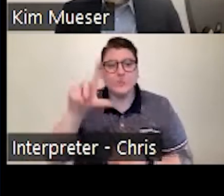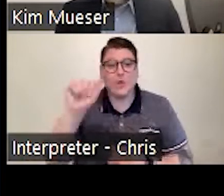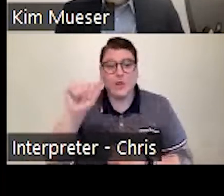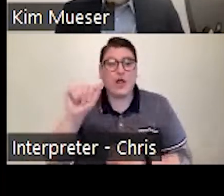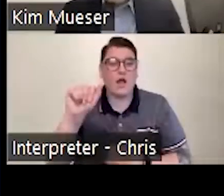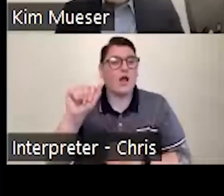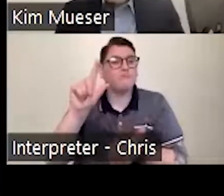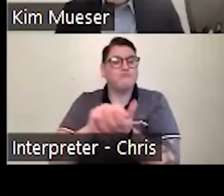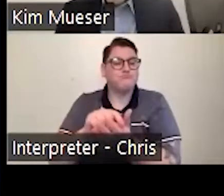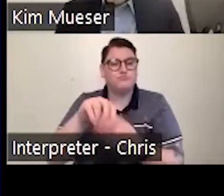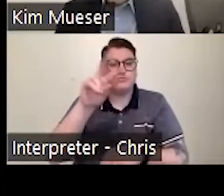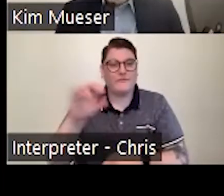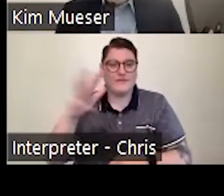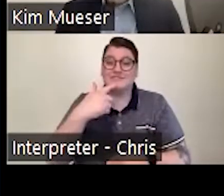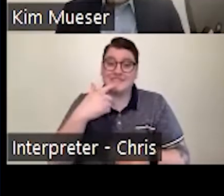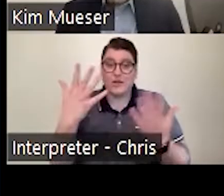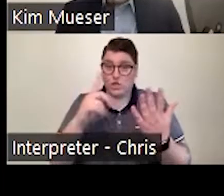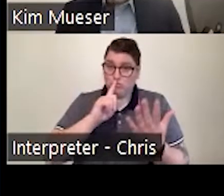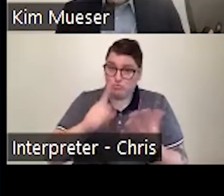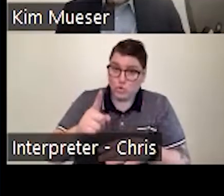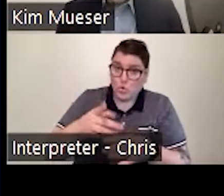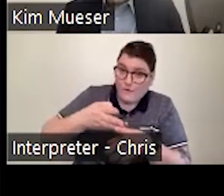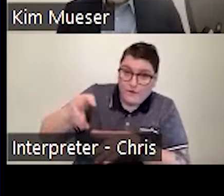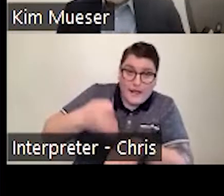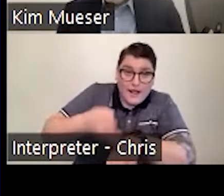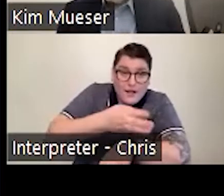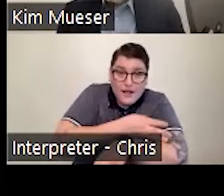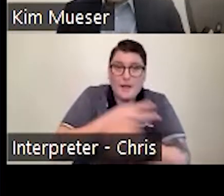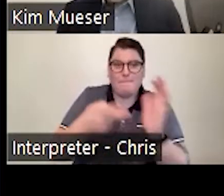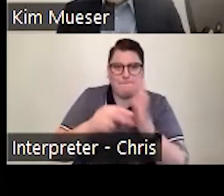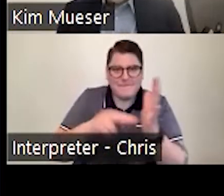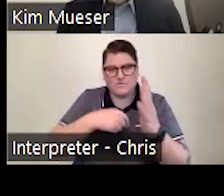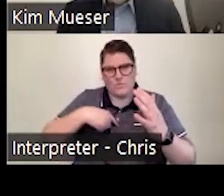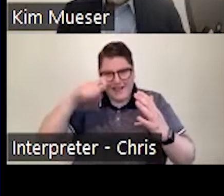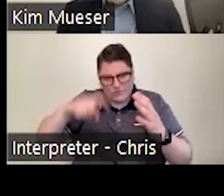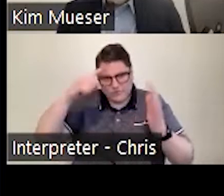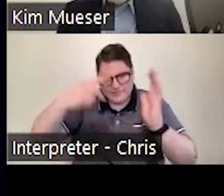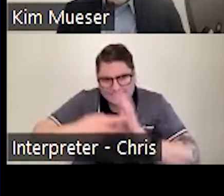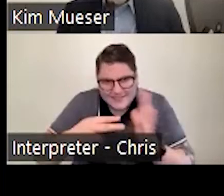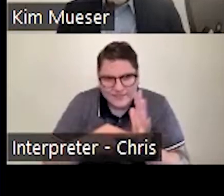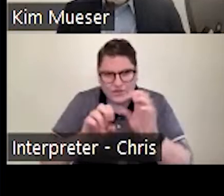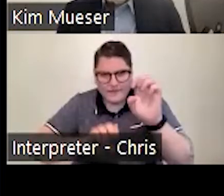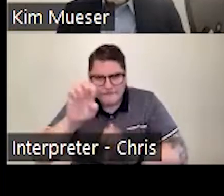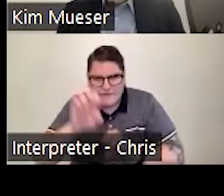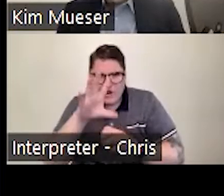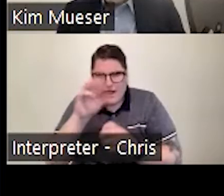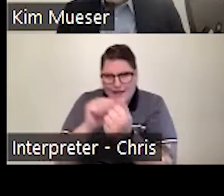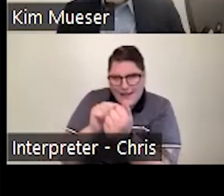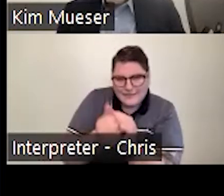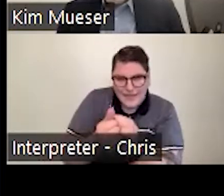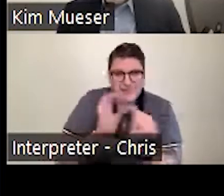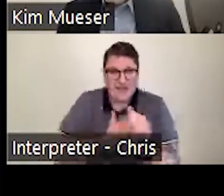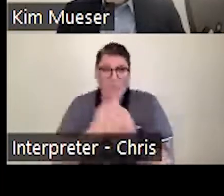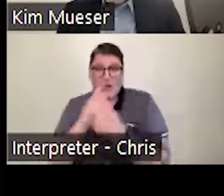"True advancement of the field will require a deliberate process of evaluation and adaptation of efficacious treatments with